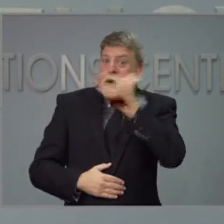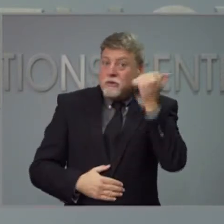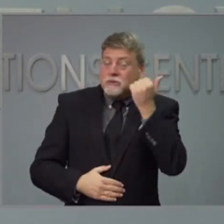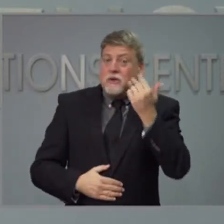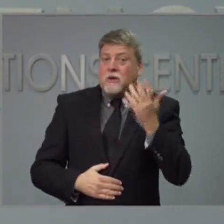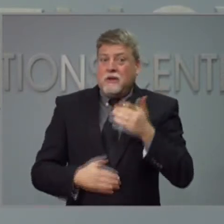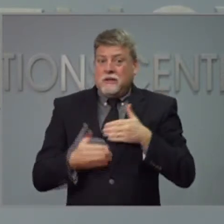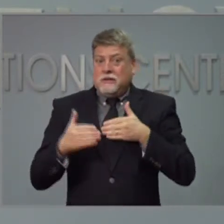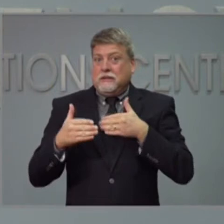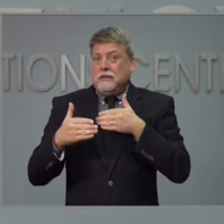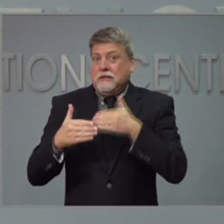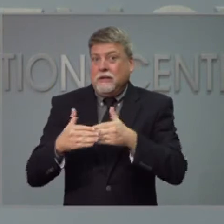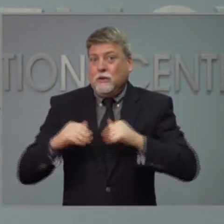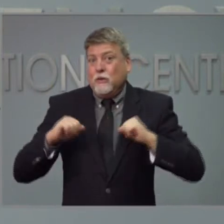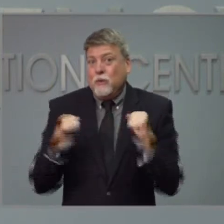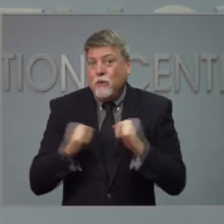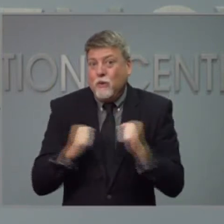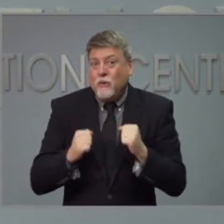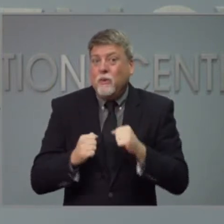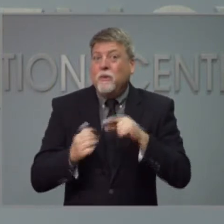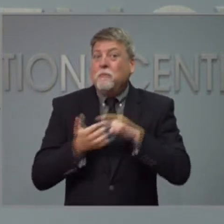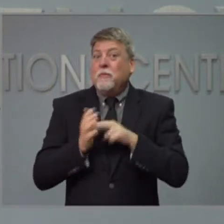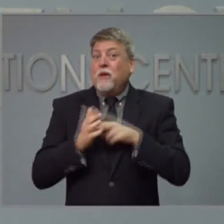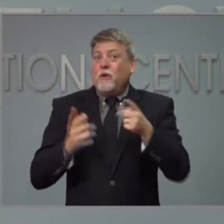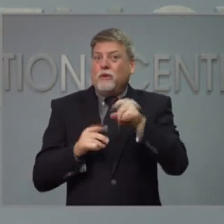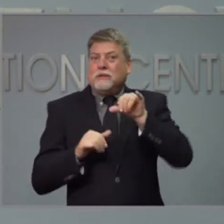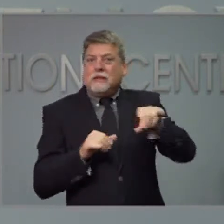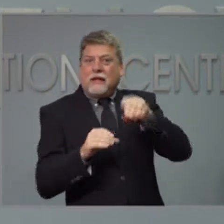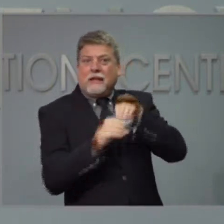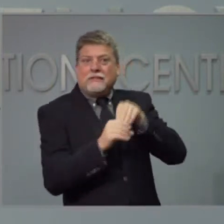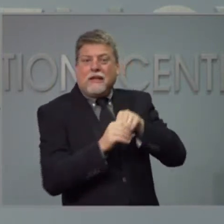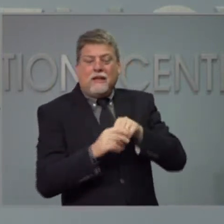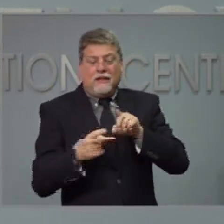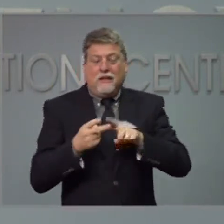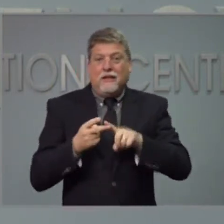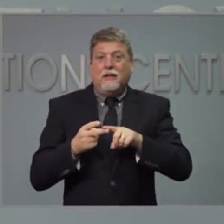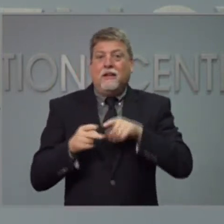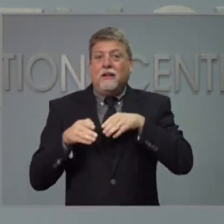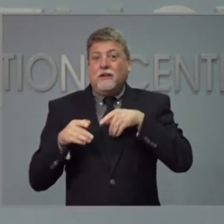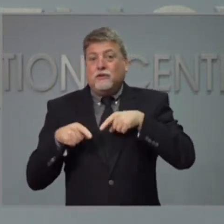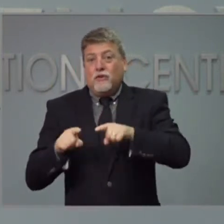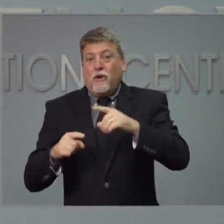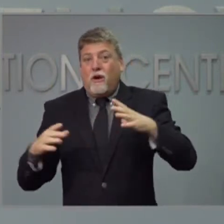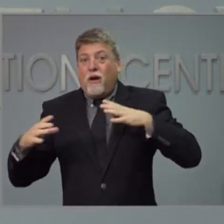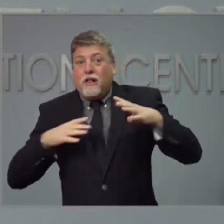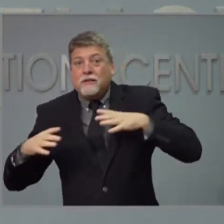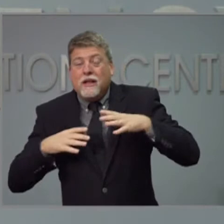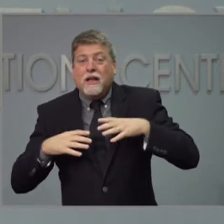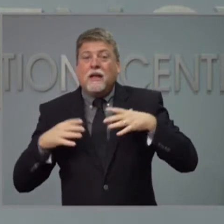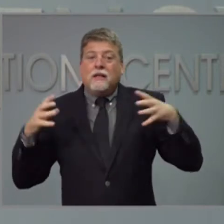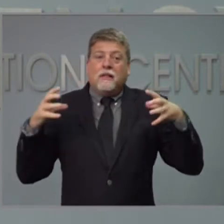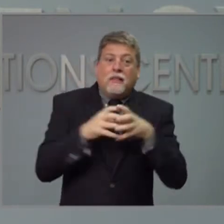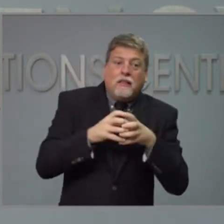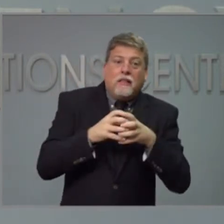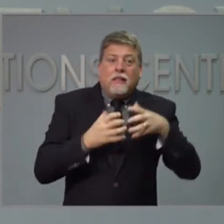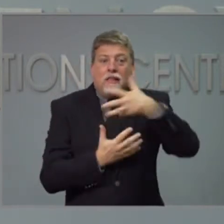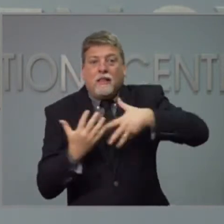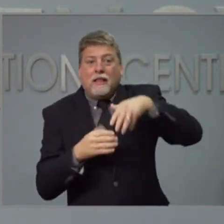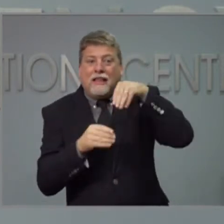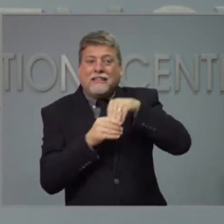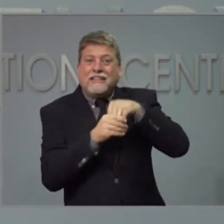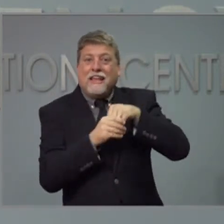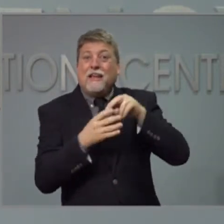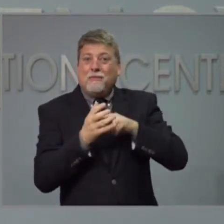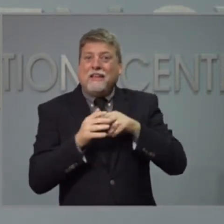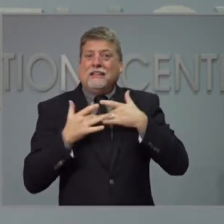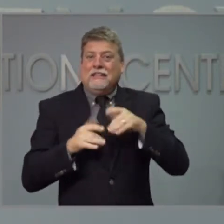more gathering indoors where this virus likes to spread. That's why the governor reduced our indoor gathering limit